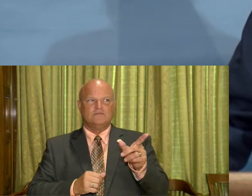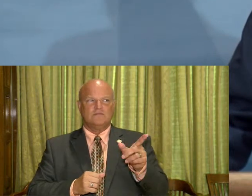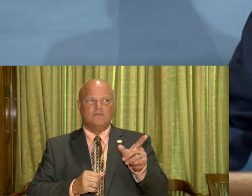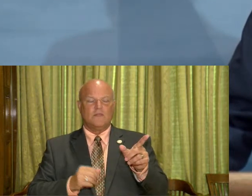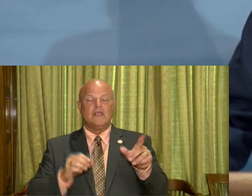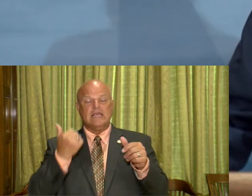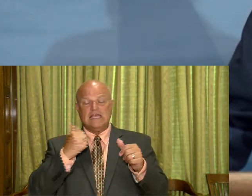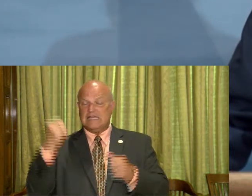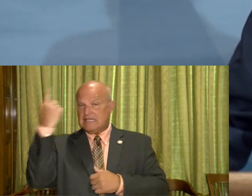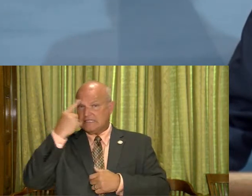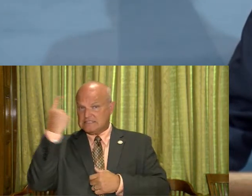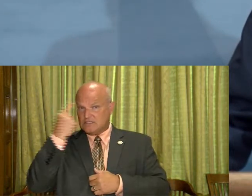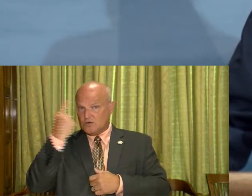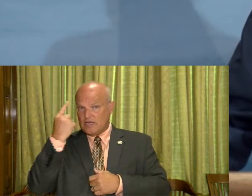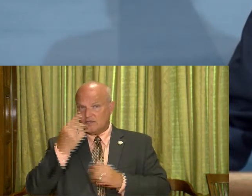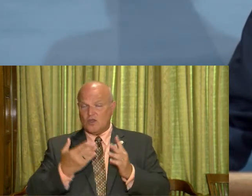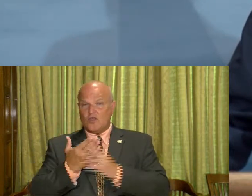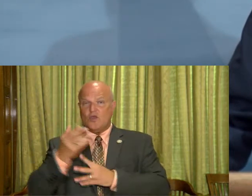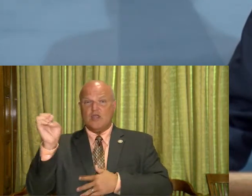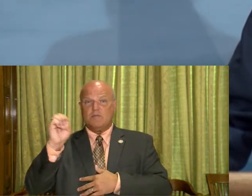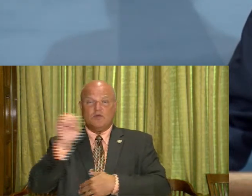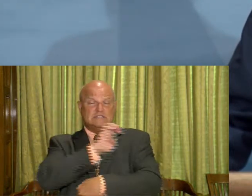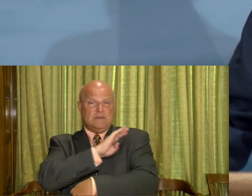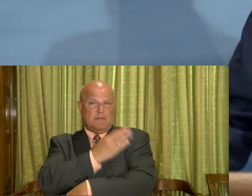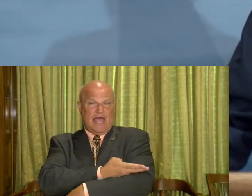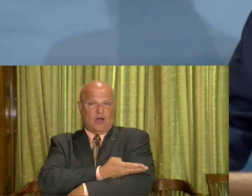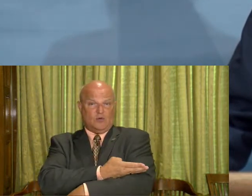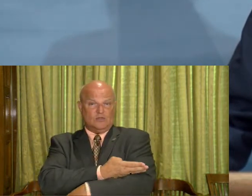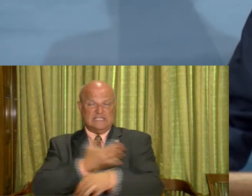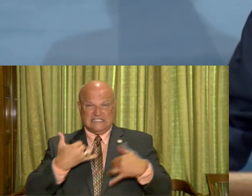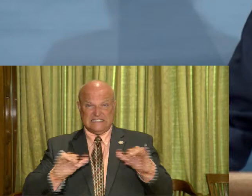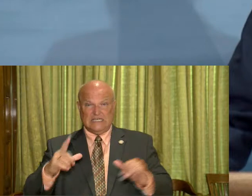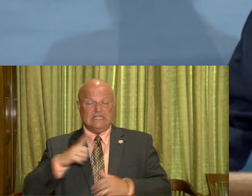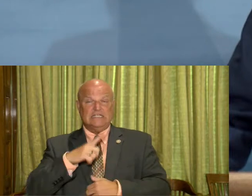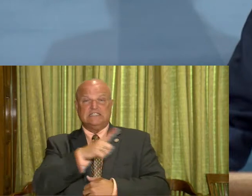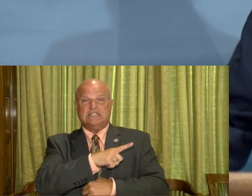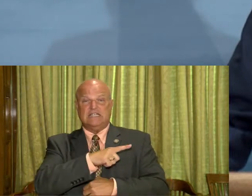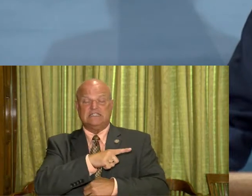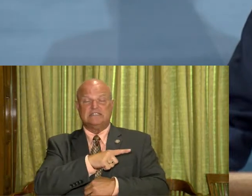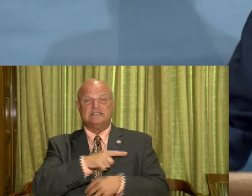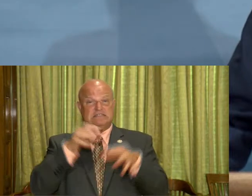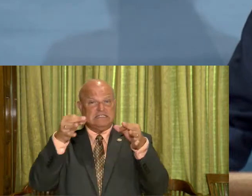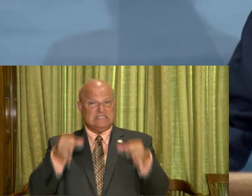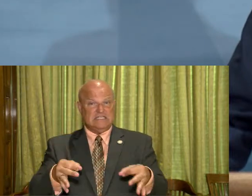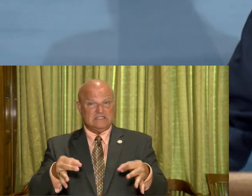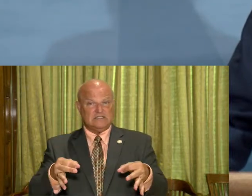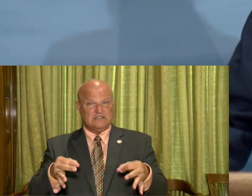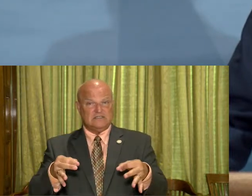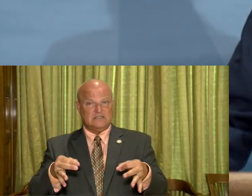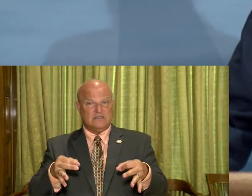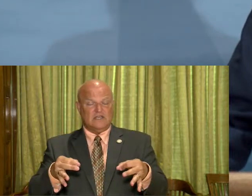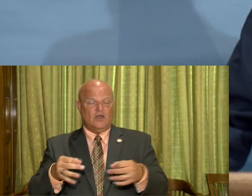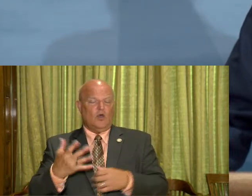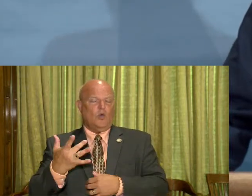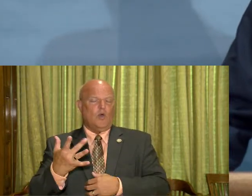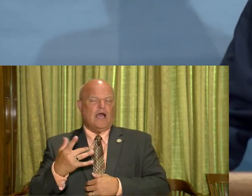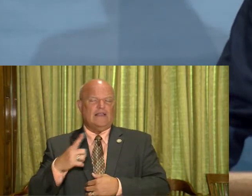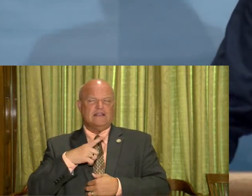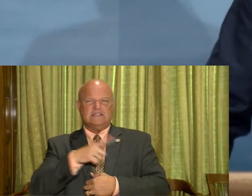any consideration to doing this through emergency powers? That would still require some legislative input. I guess why go the special session route rather than